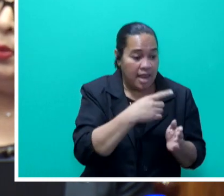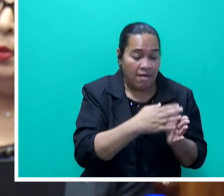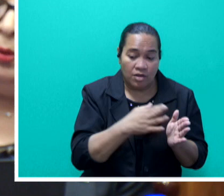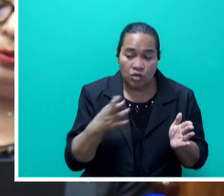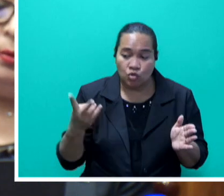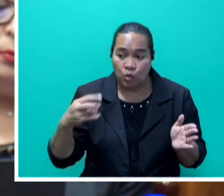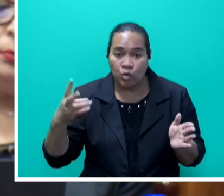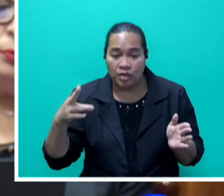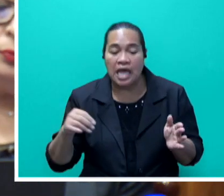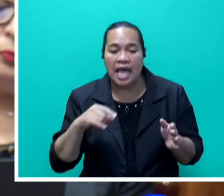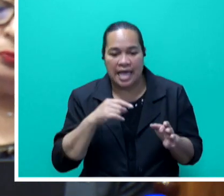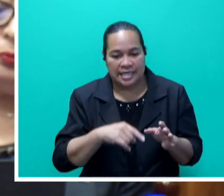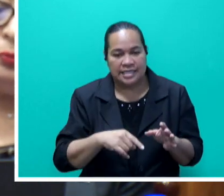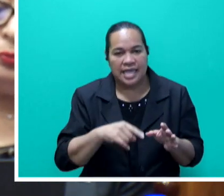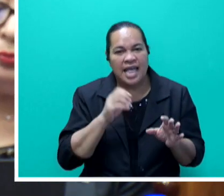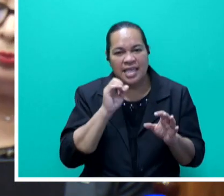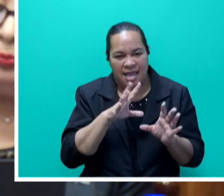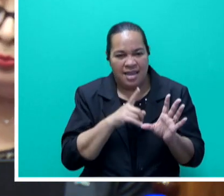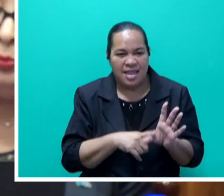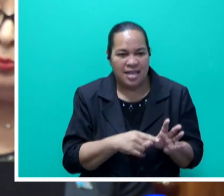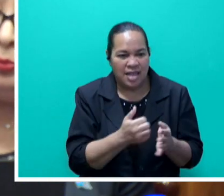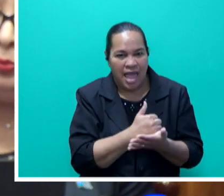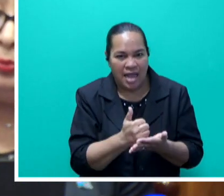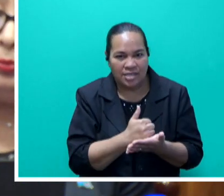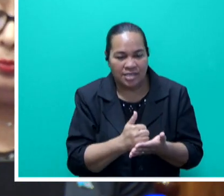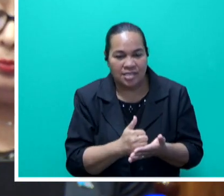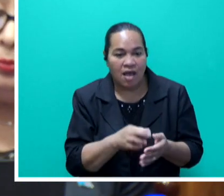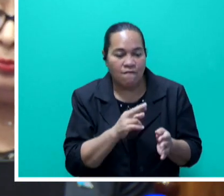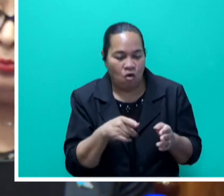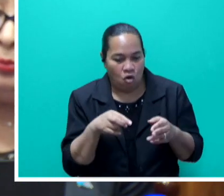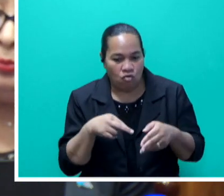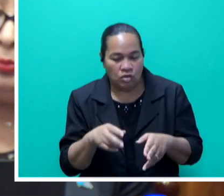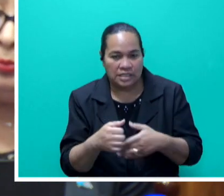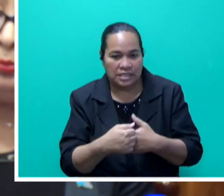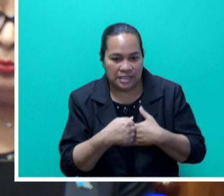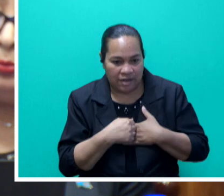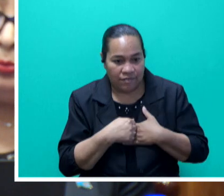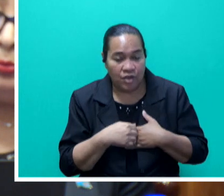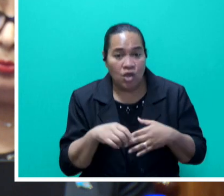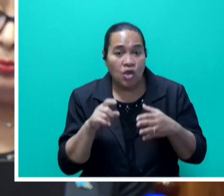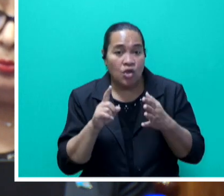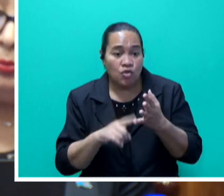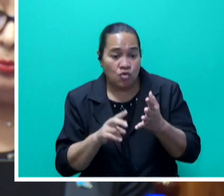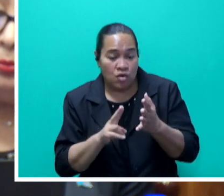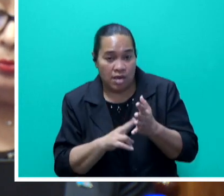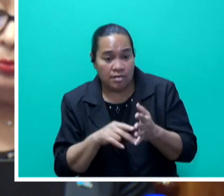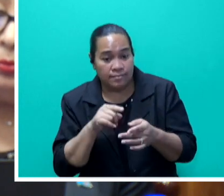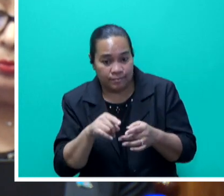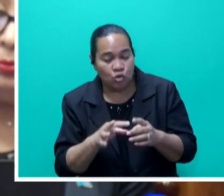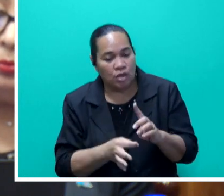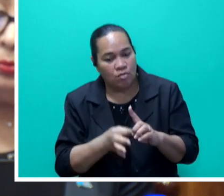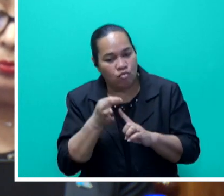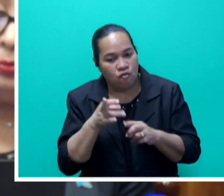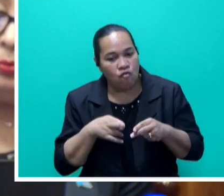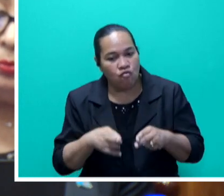decade of action for road safety worldwide. So in September 2020, the UNGA adopted a resolution improving global